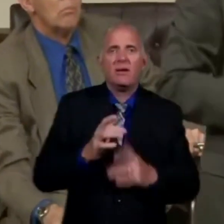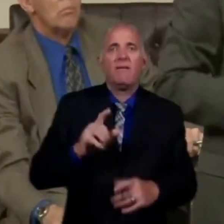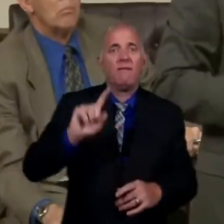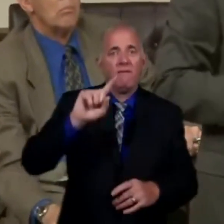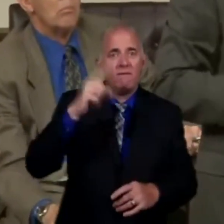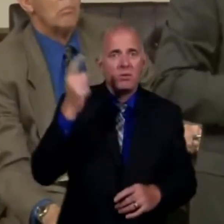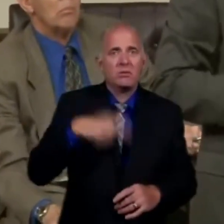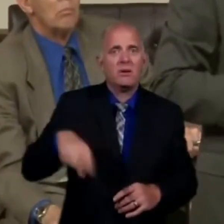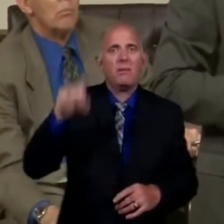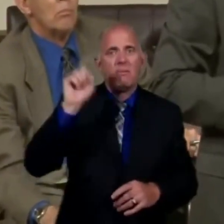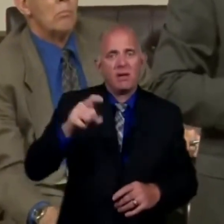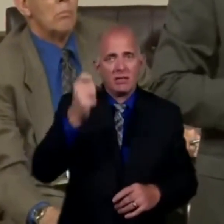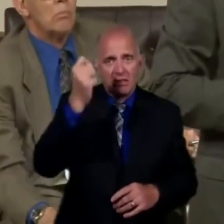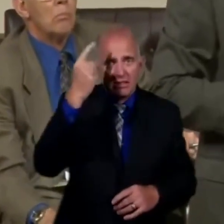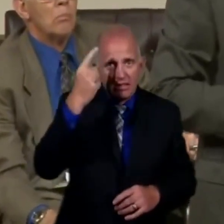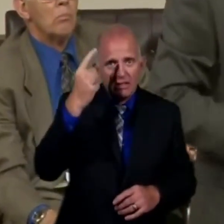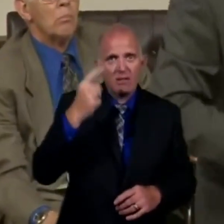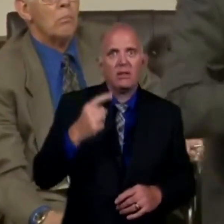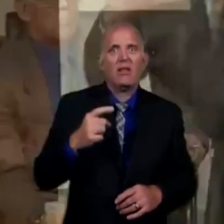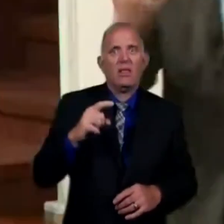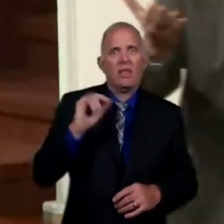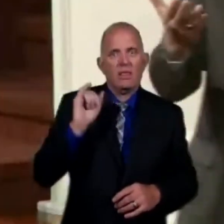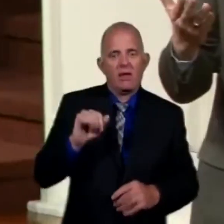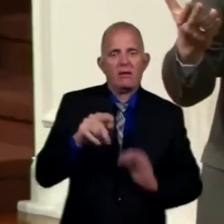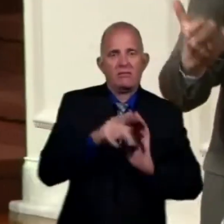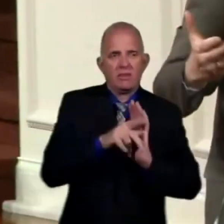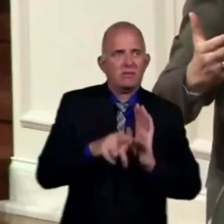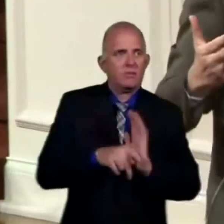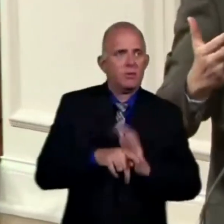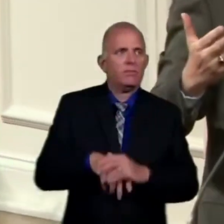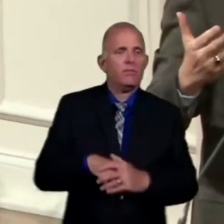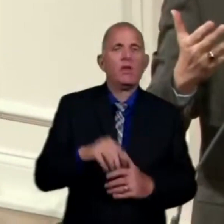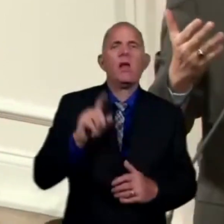that principle. If you ask the average